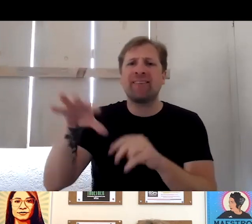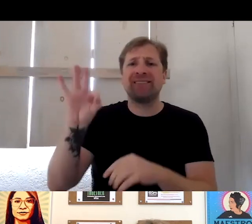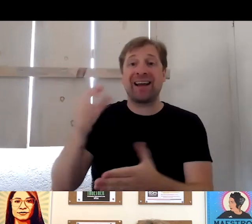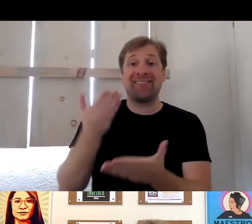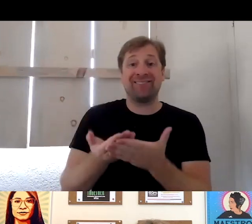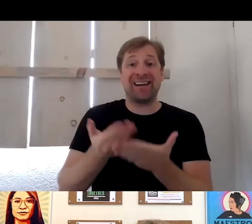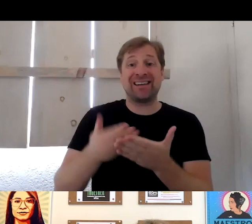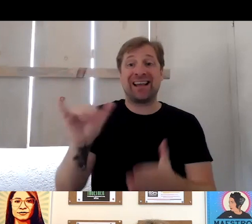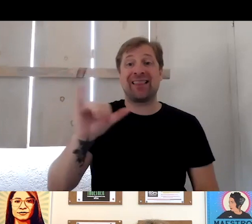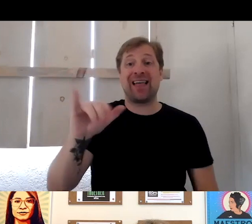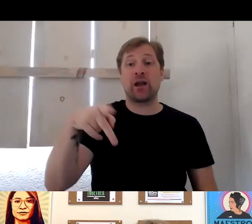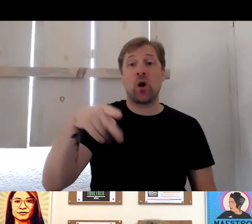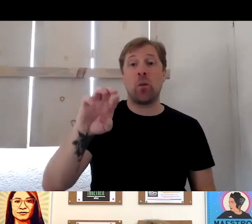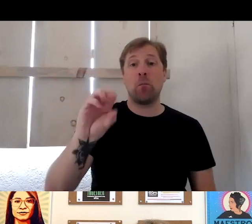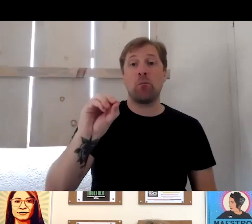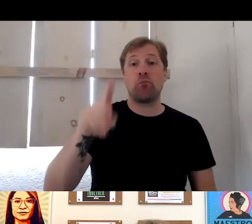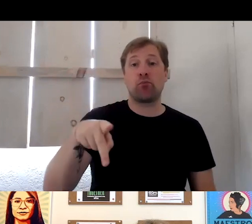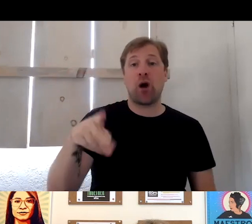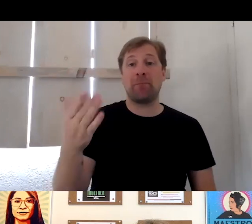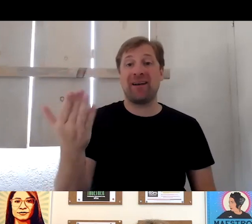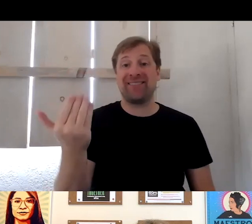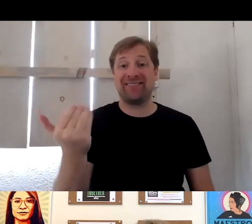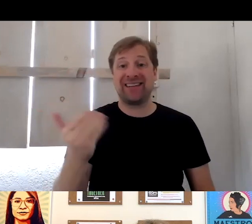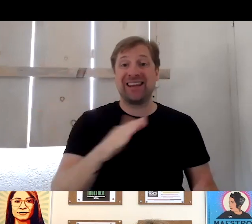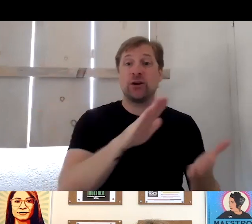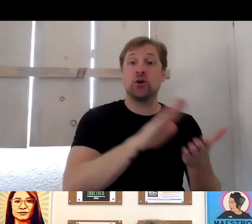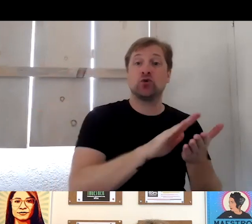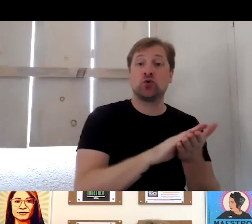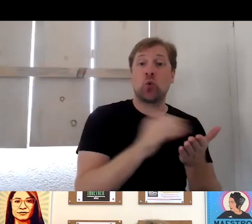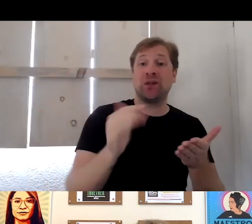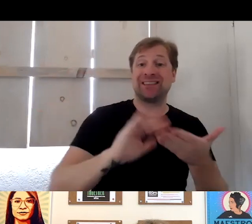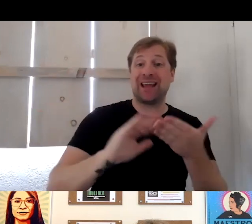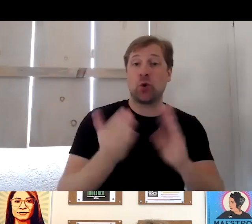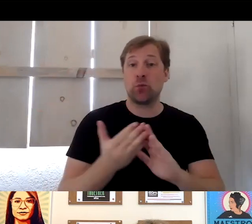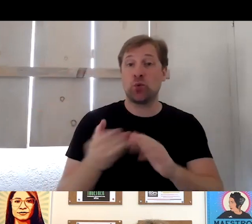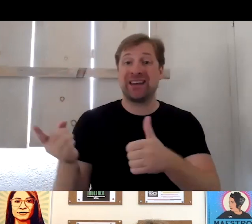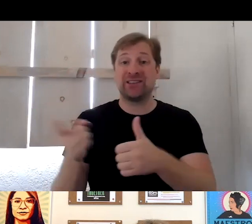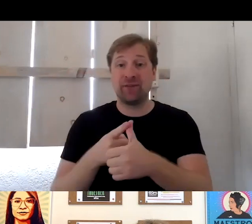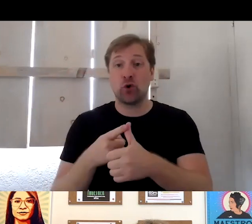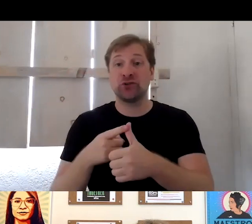Prop 15, the Schools and Communities First, and to be